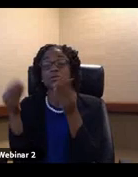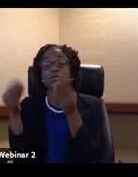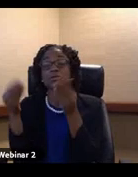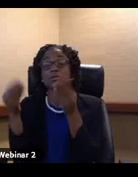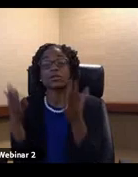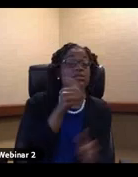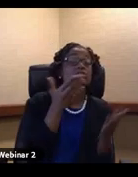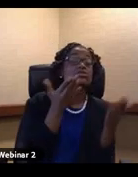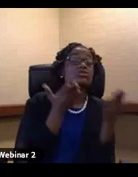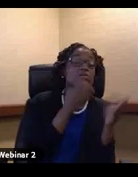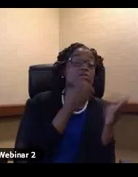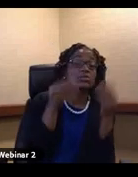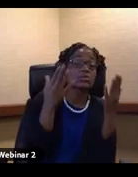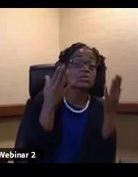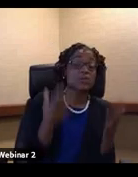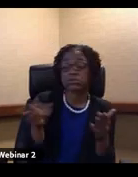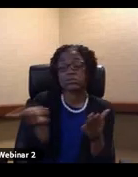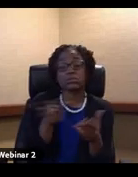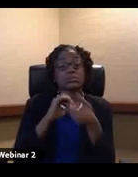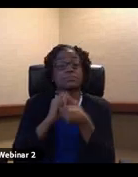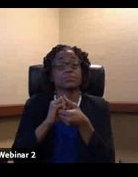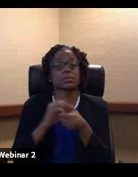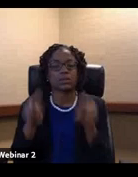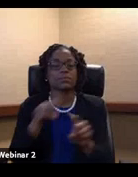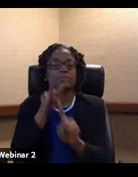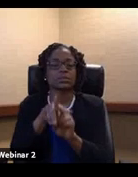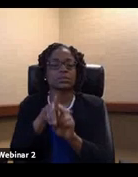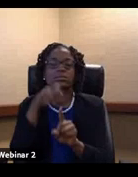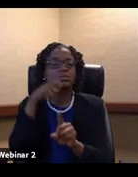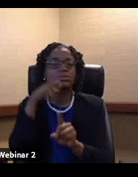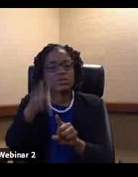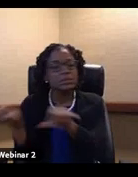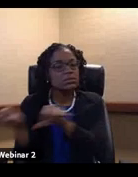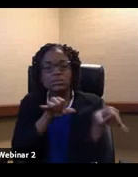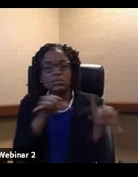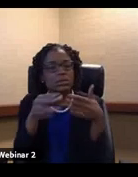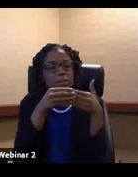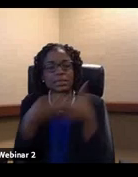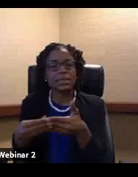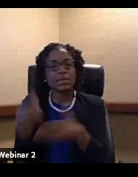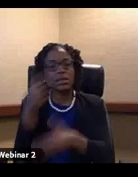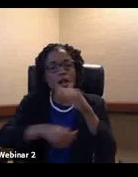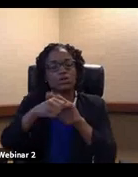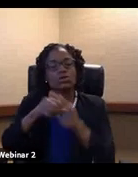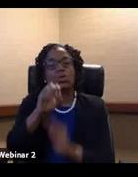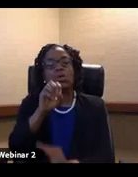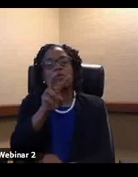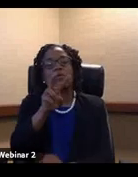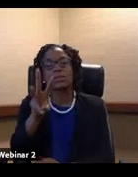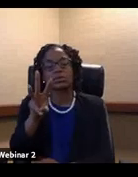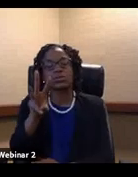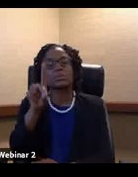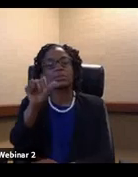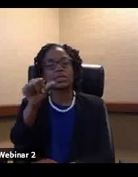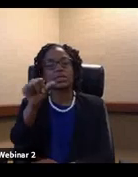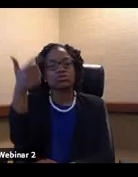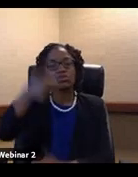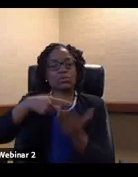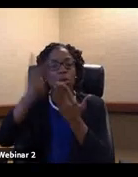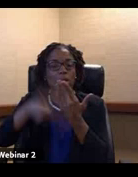or the disability service provider from that collaborative can now apply. It does not have to be the same lead that was under the OVW disability grant